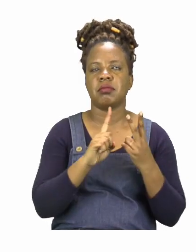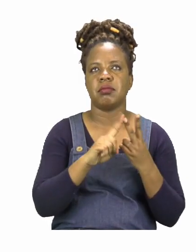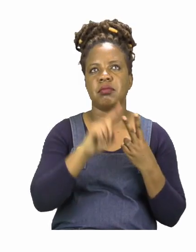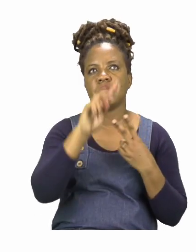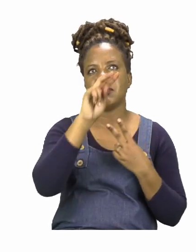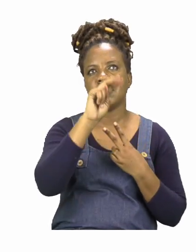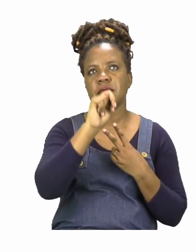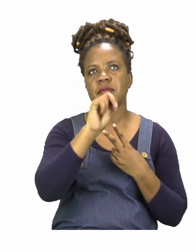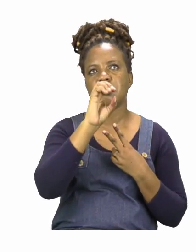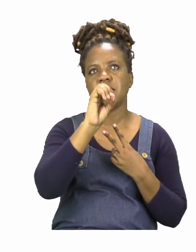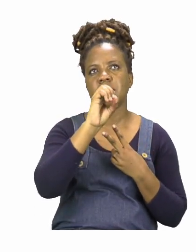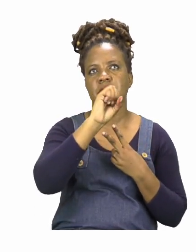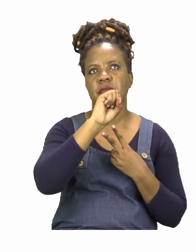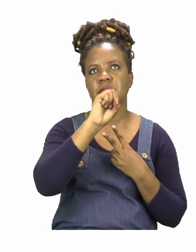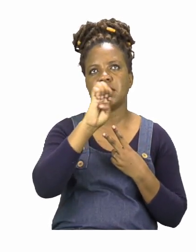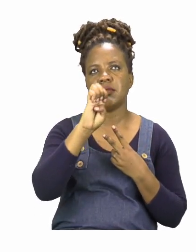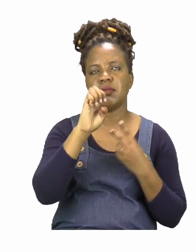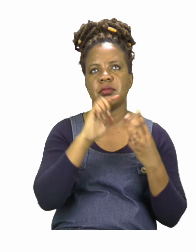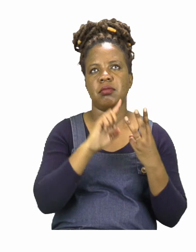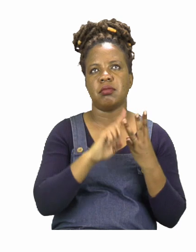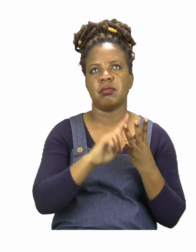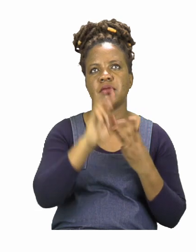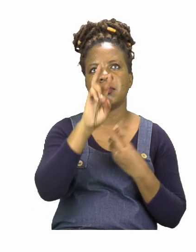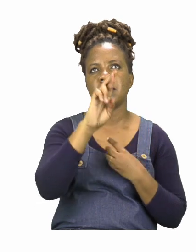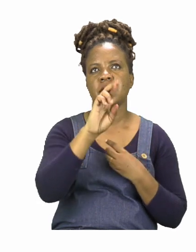nose, rope,